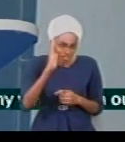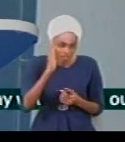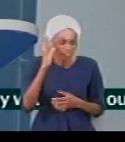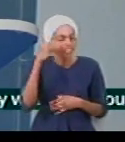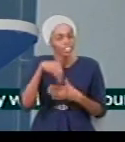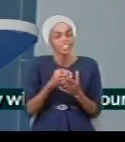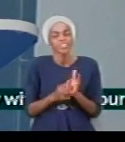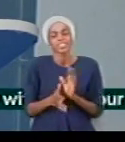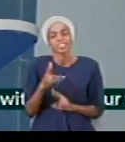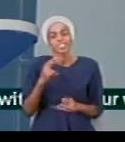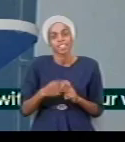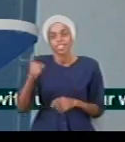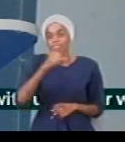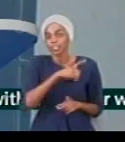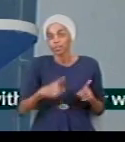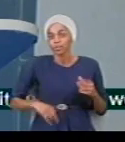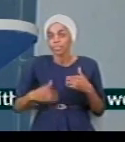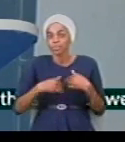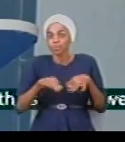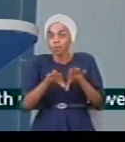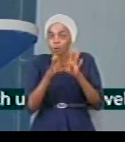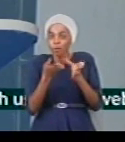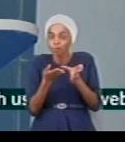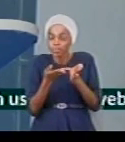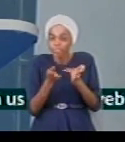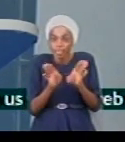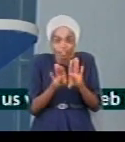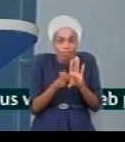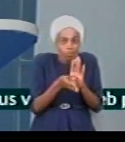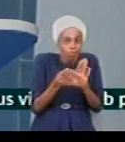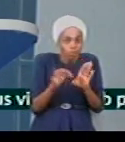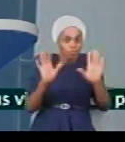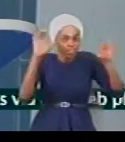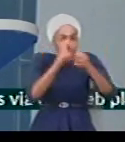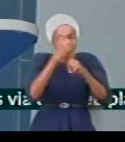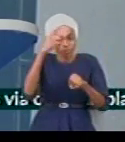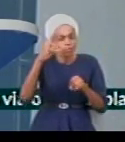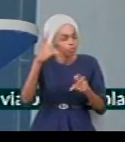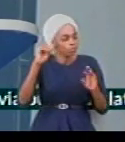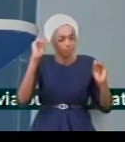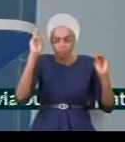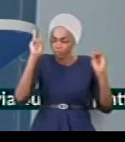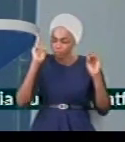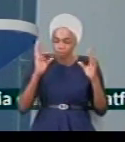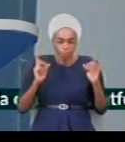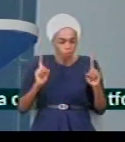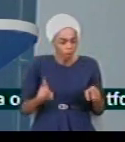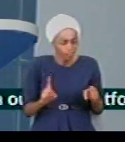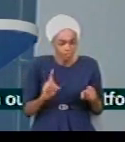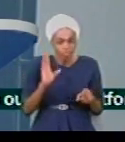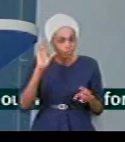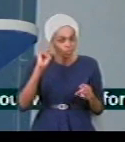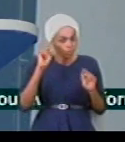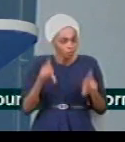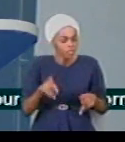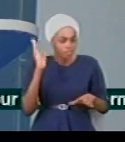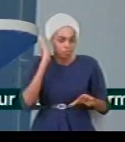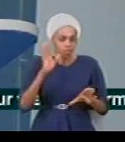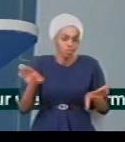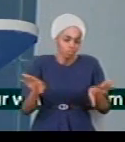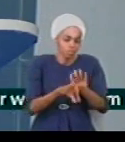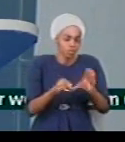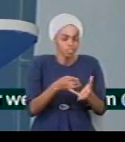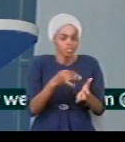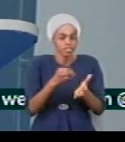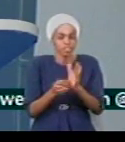Come forward as we listen to testimonies now at the Alpha location. As the